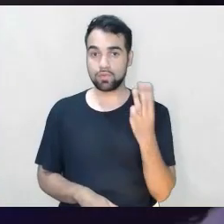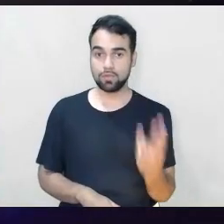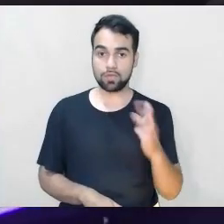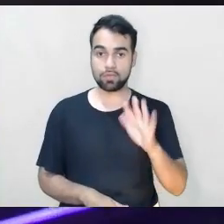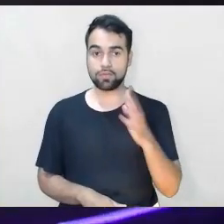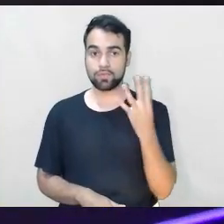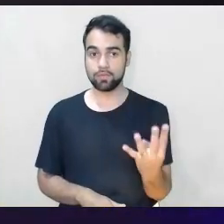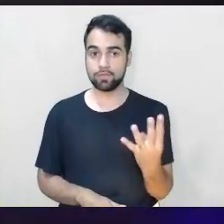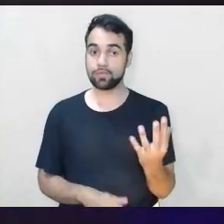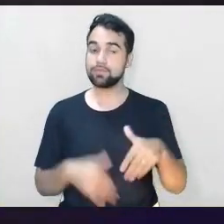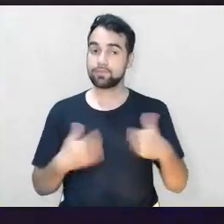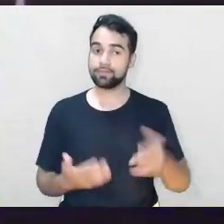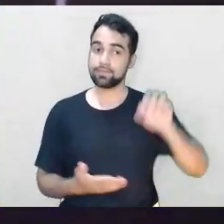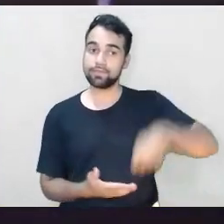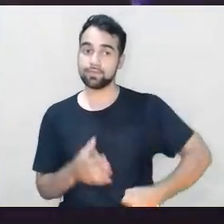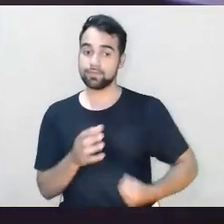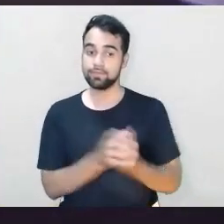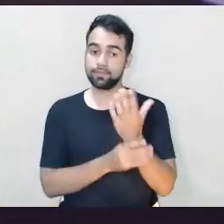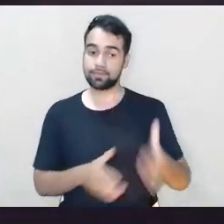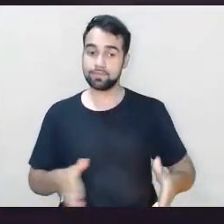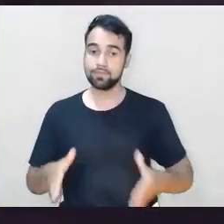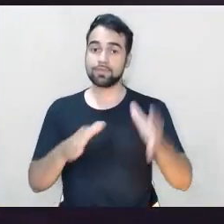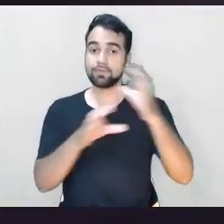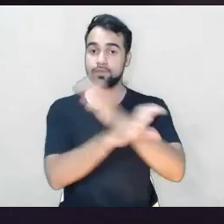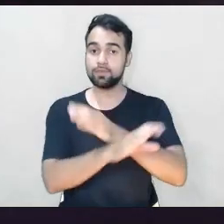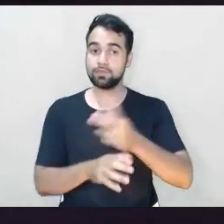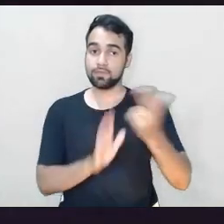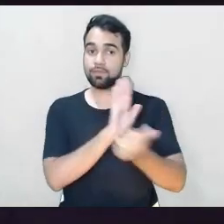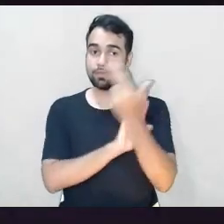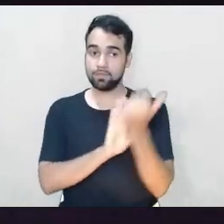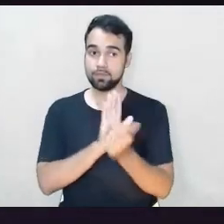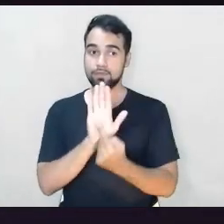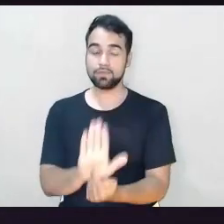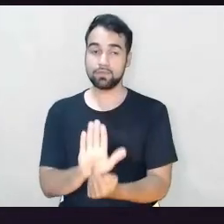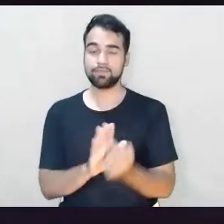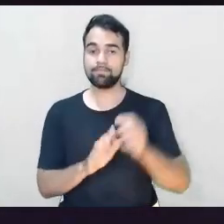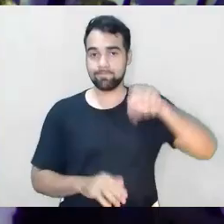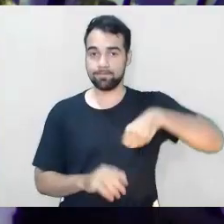or 3 and create a complete journey in this design that we have showed you.